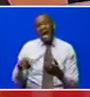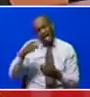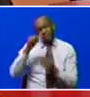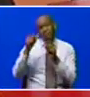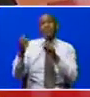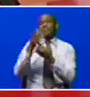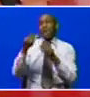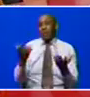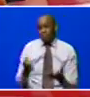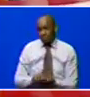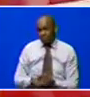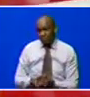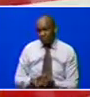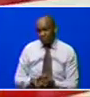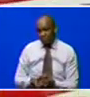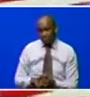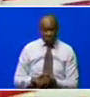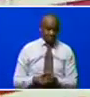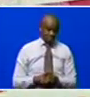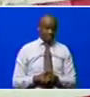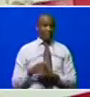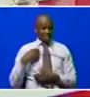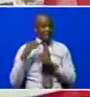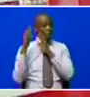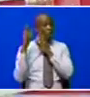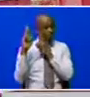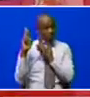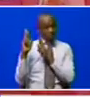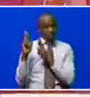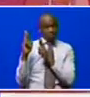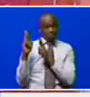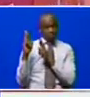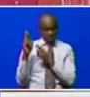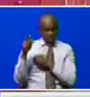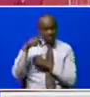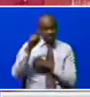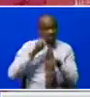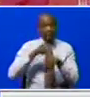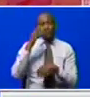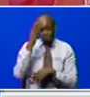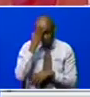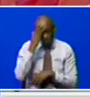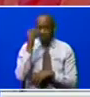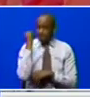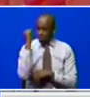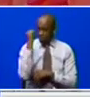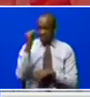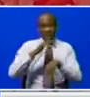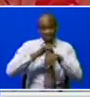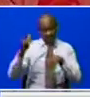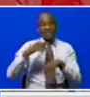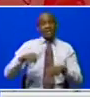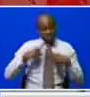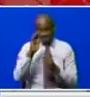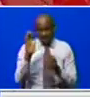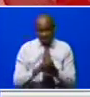fully? Well, I would hope that the realization that politics affects your everyday life.